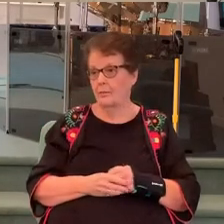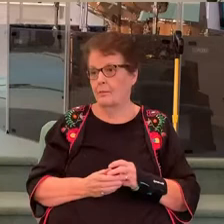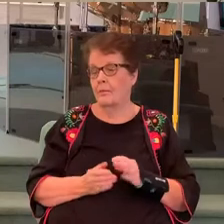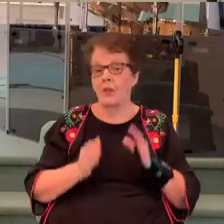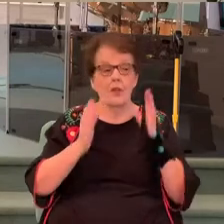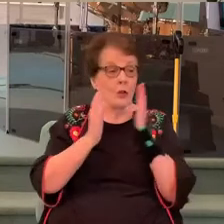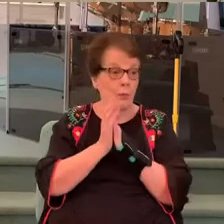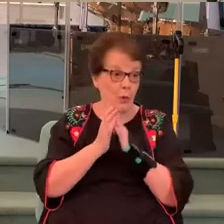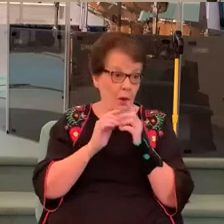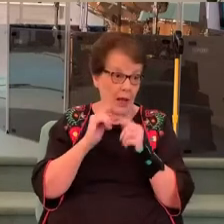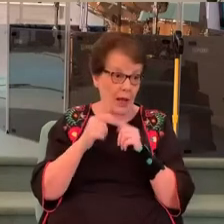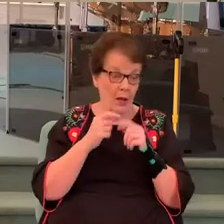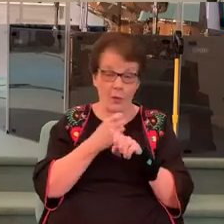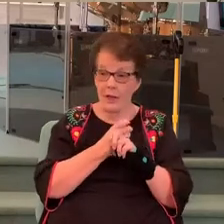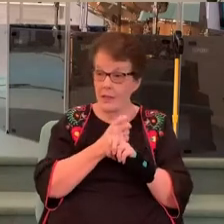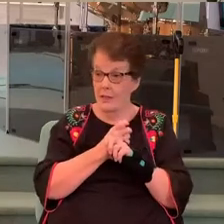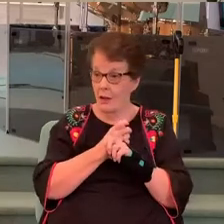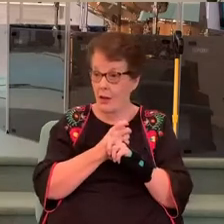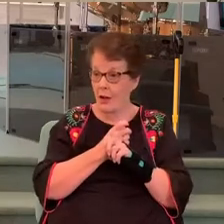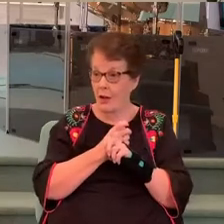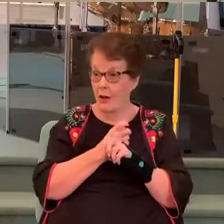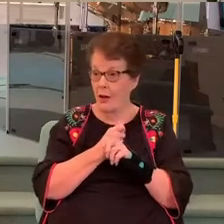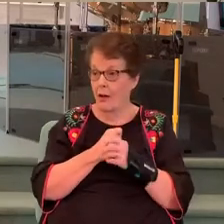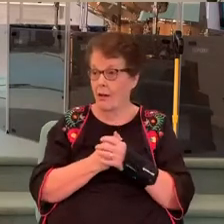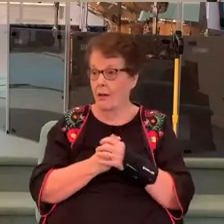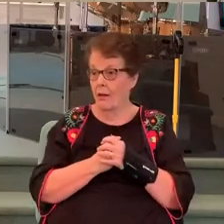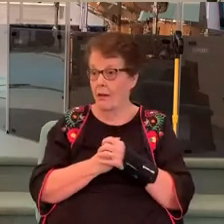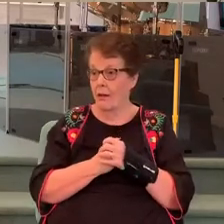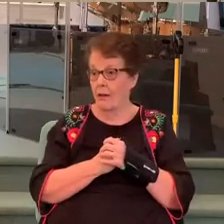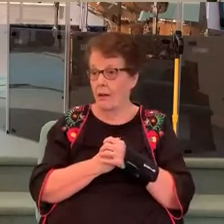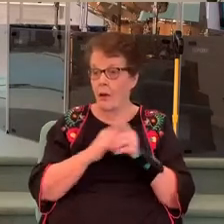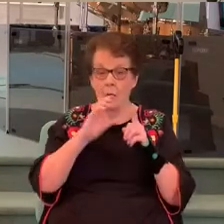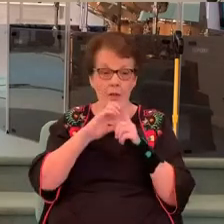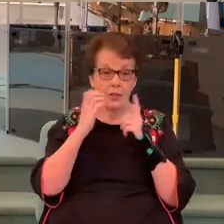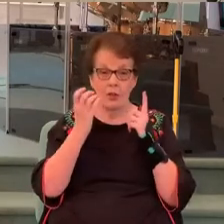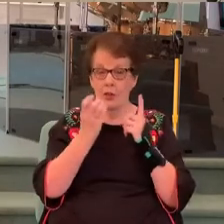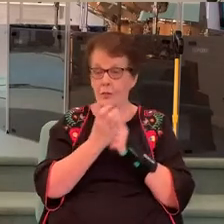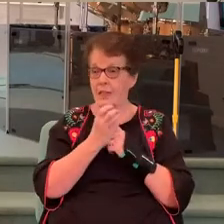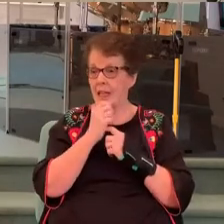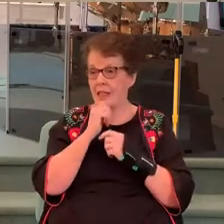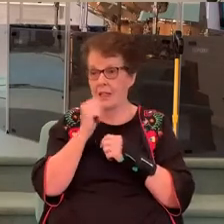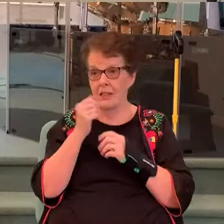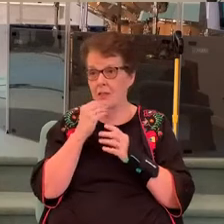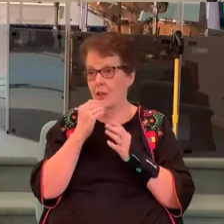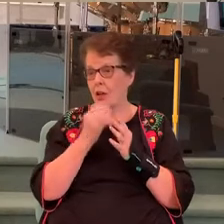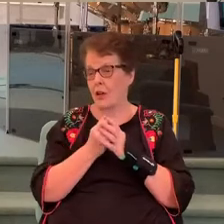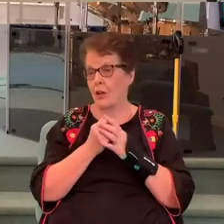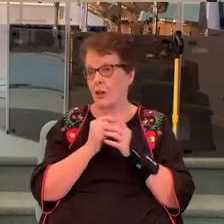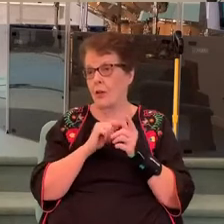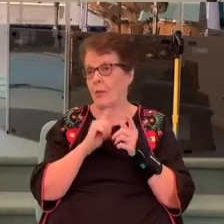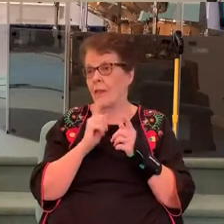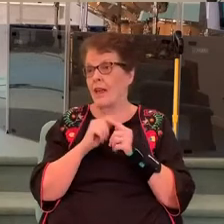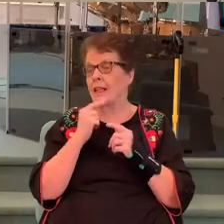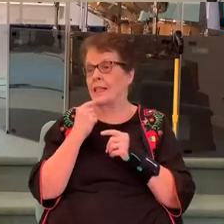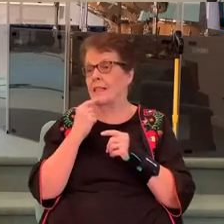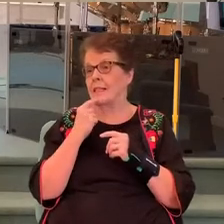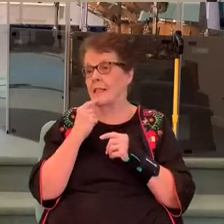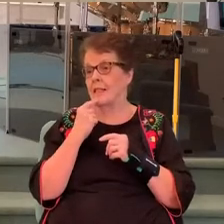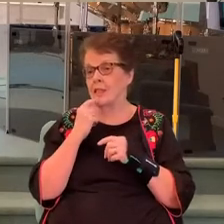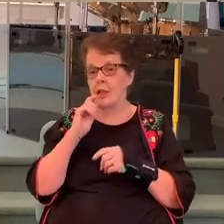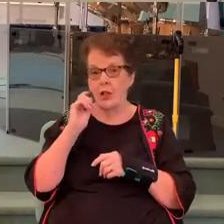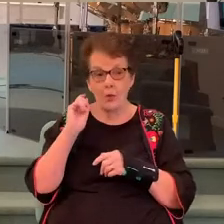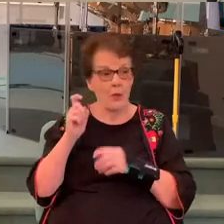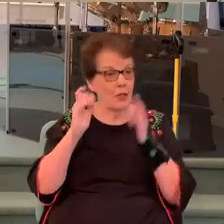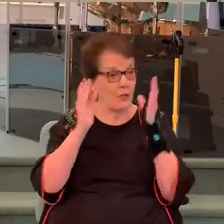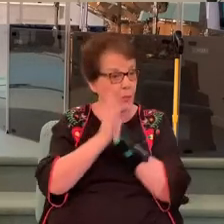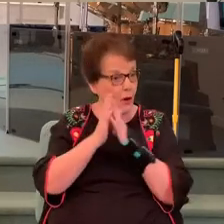hard. We pray when times are difficult. We pray when circumstances are not favorable. But then he says, we should pray in